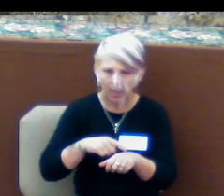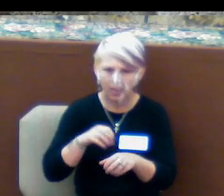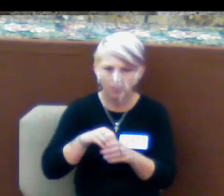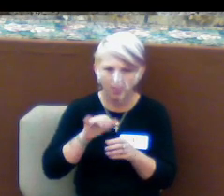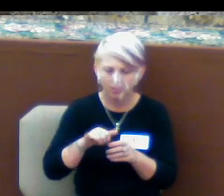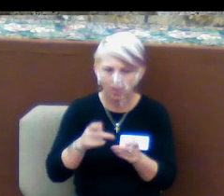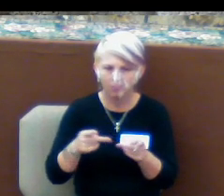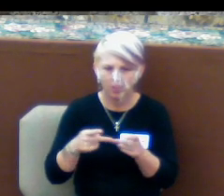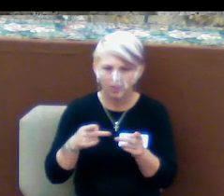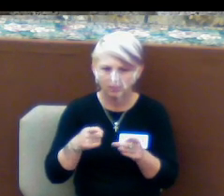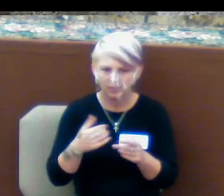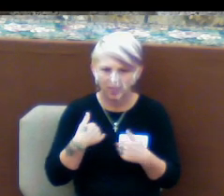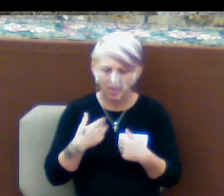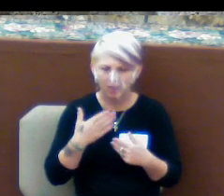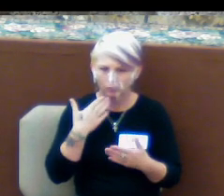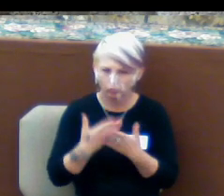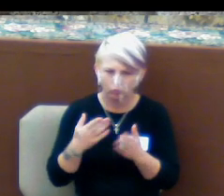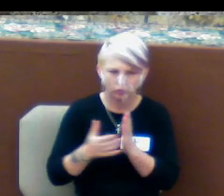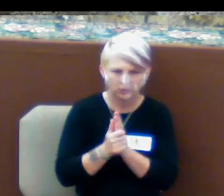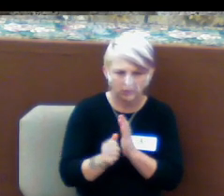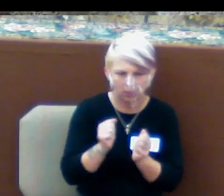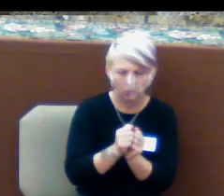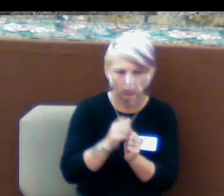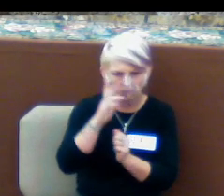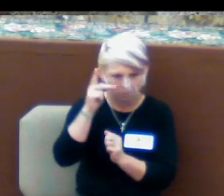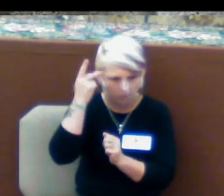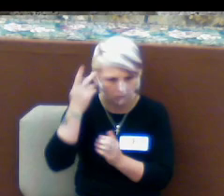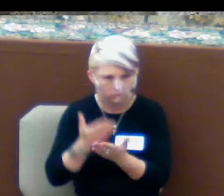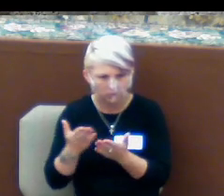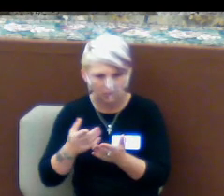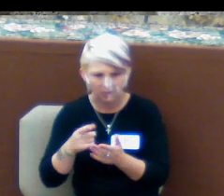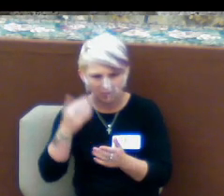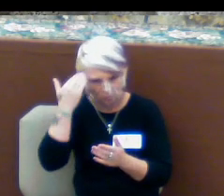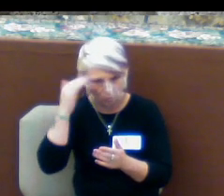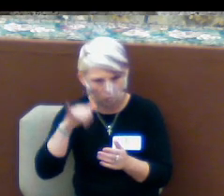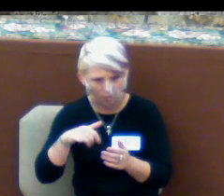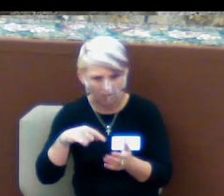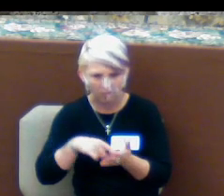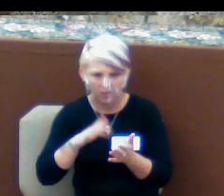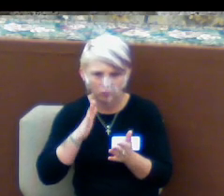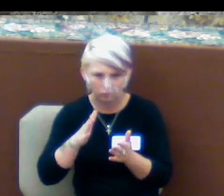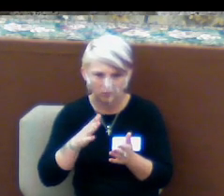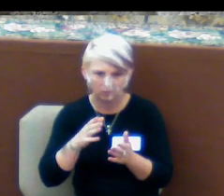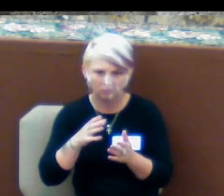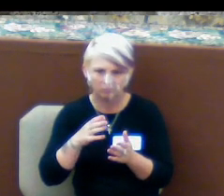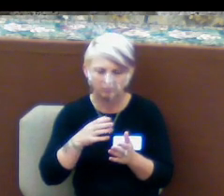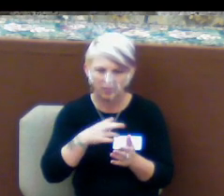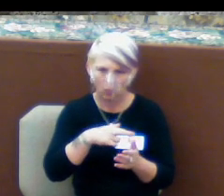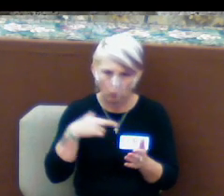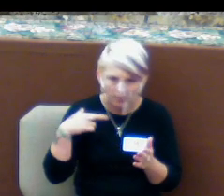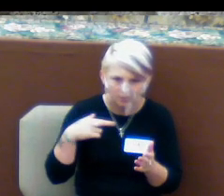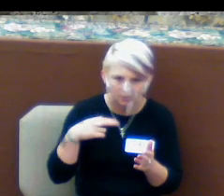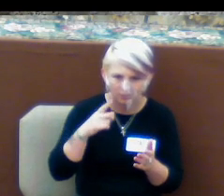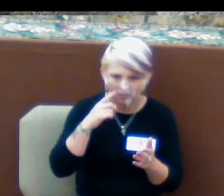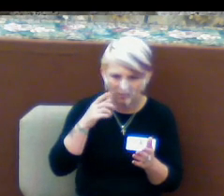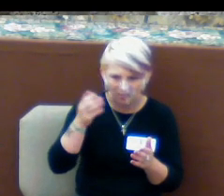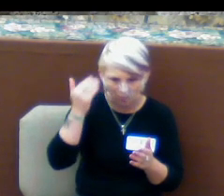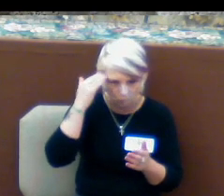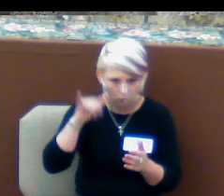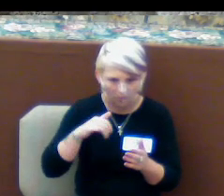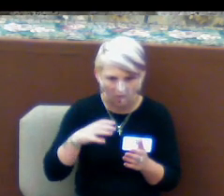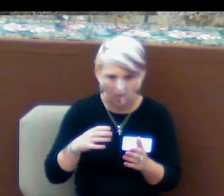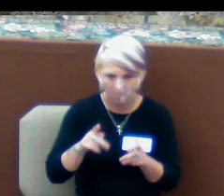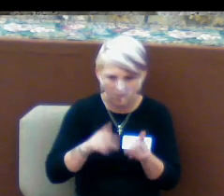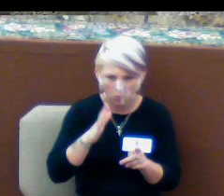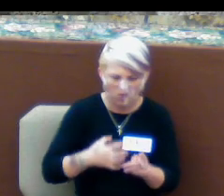a public arrest of Jesus will be very risky. There would most certainly be an uproar among the people because they believed